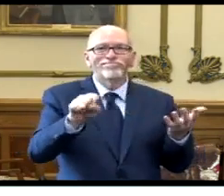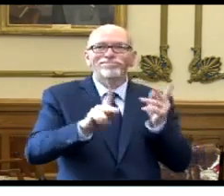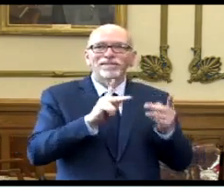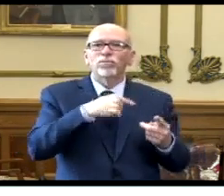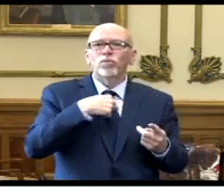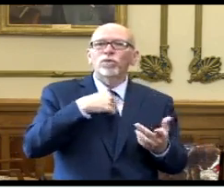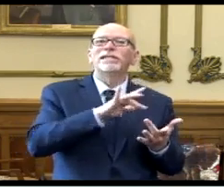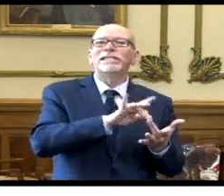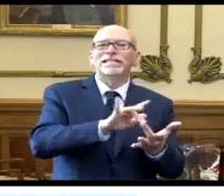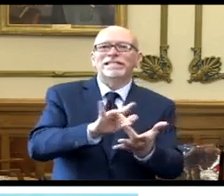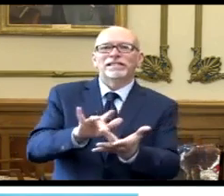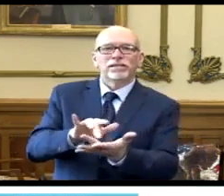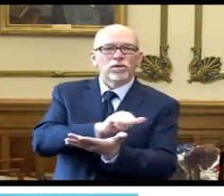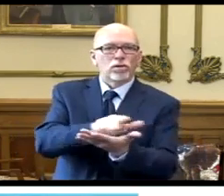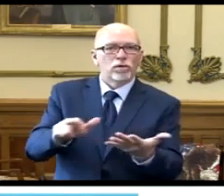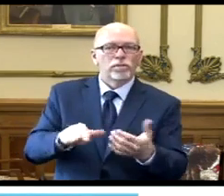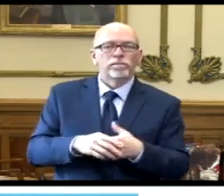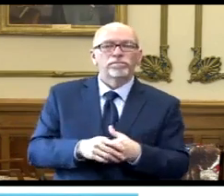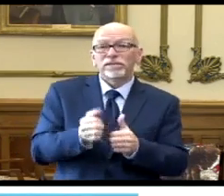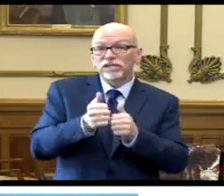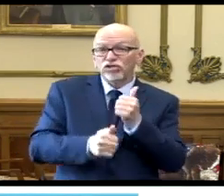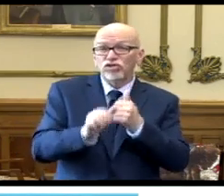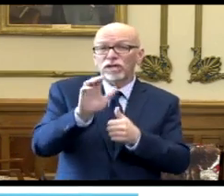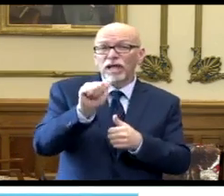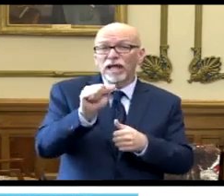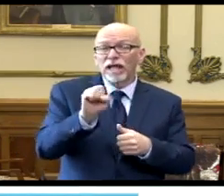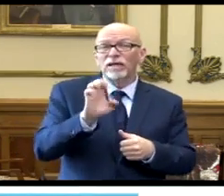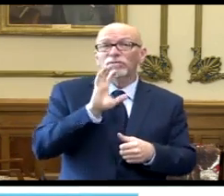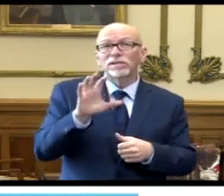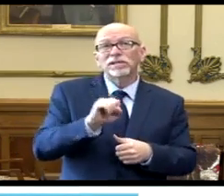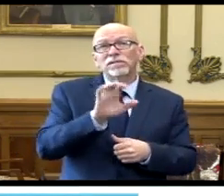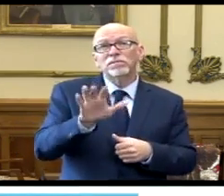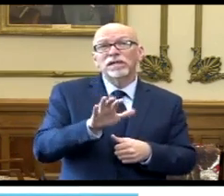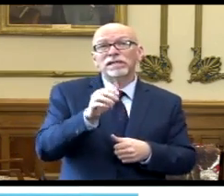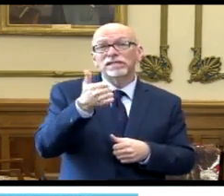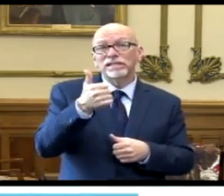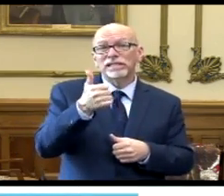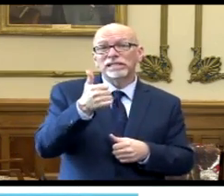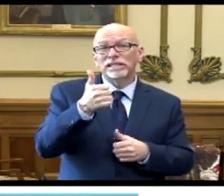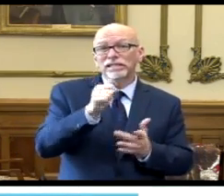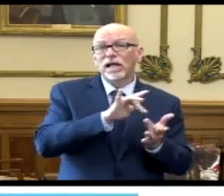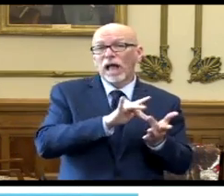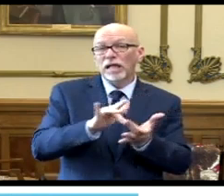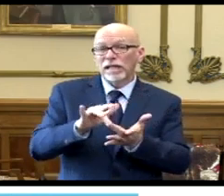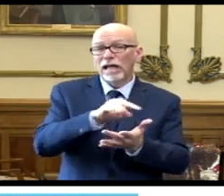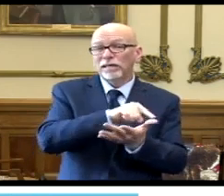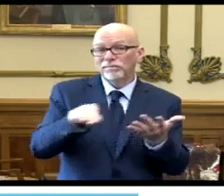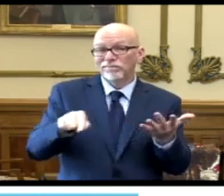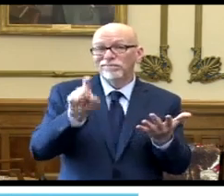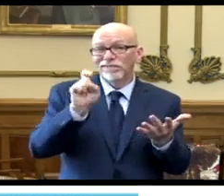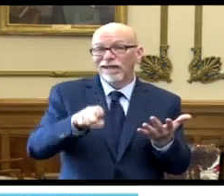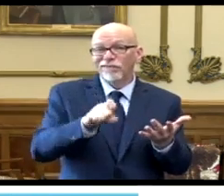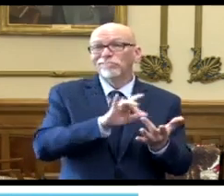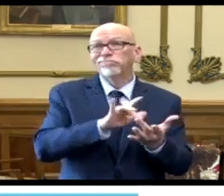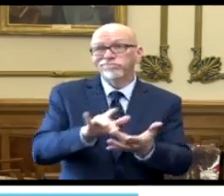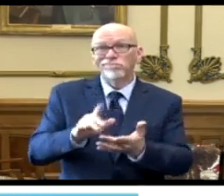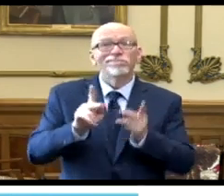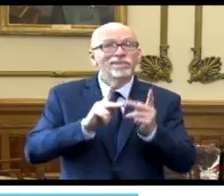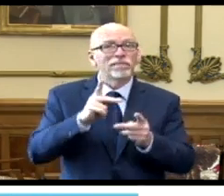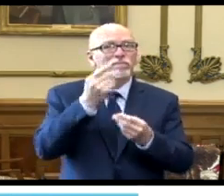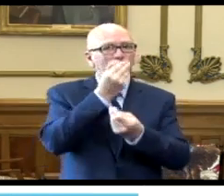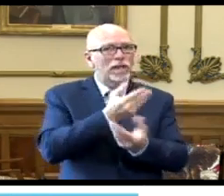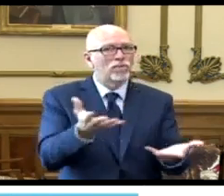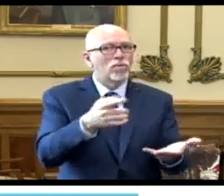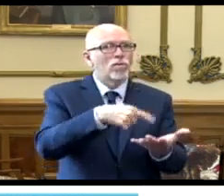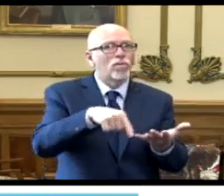to these individuals. Each case often will have around 10 additional contacts that need to be contacted so that we can let them